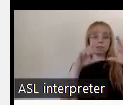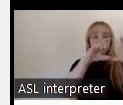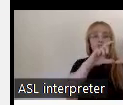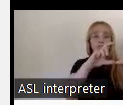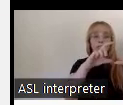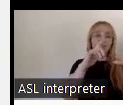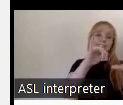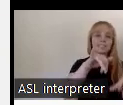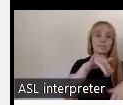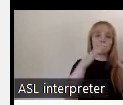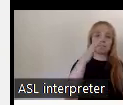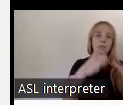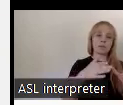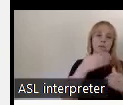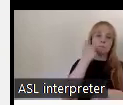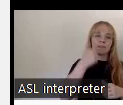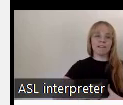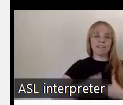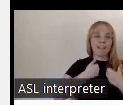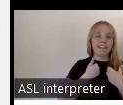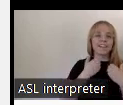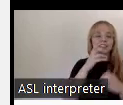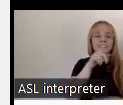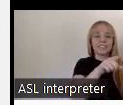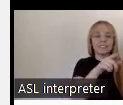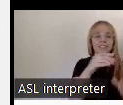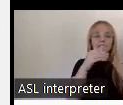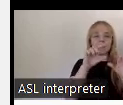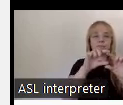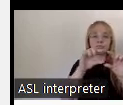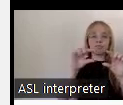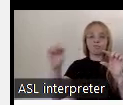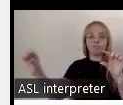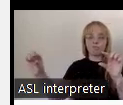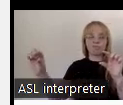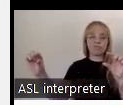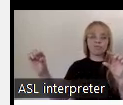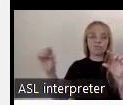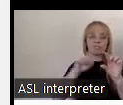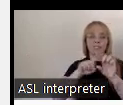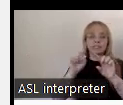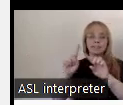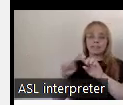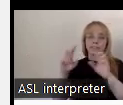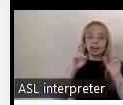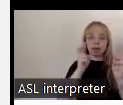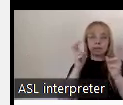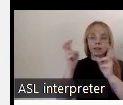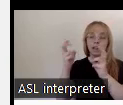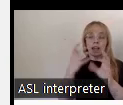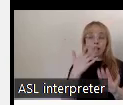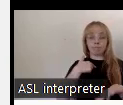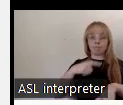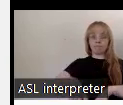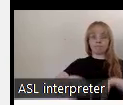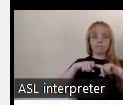best life, and a scrolling banner with some information, which I'm going to actually stop, because I want to point out, first of all,